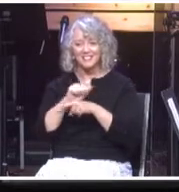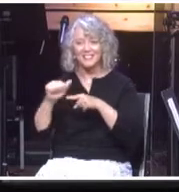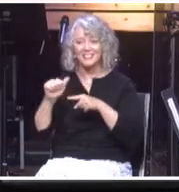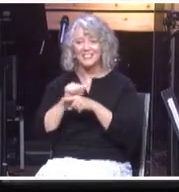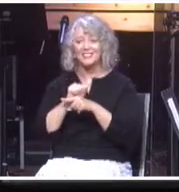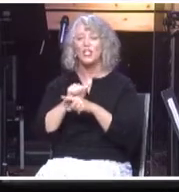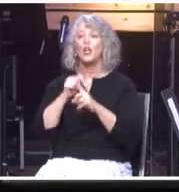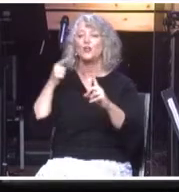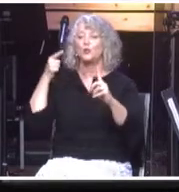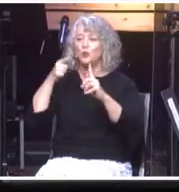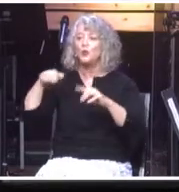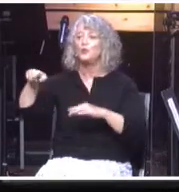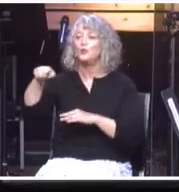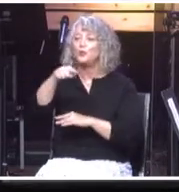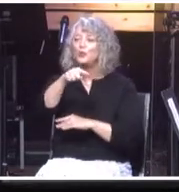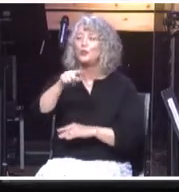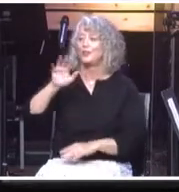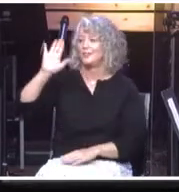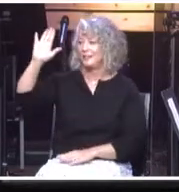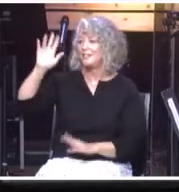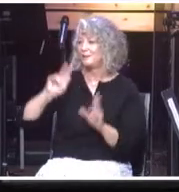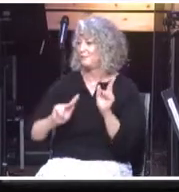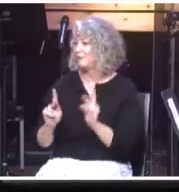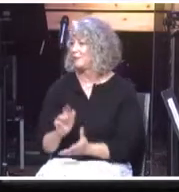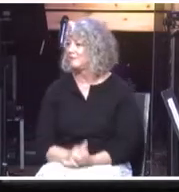toward his people.